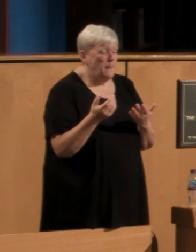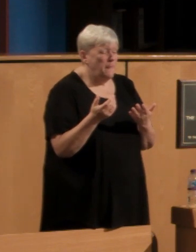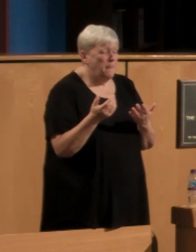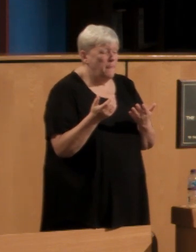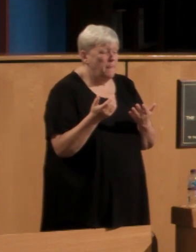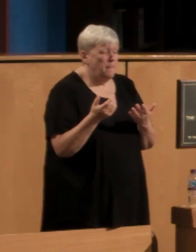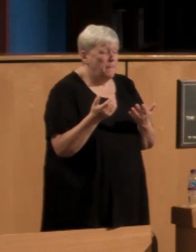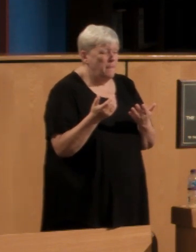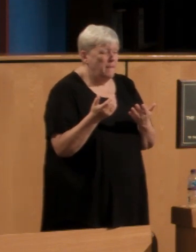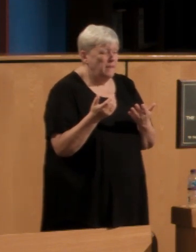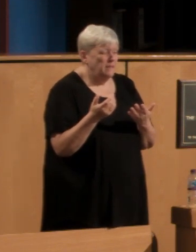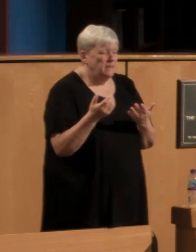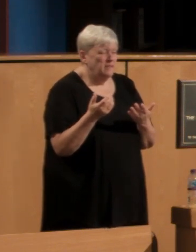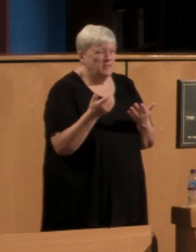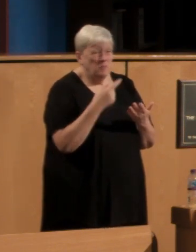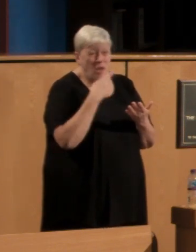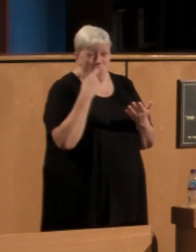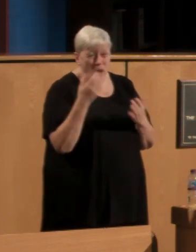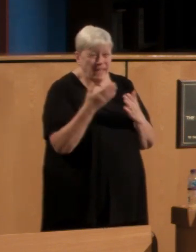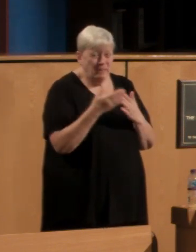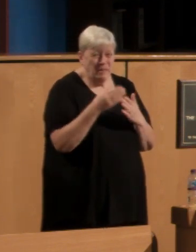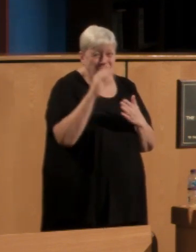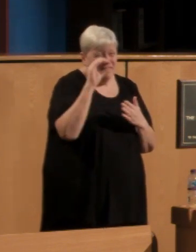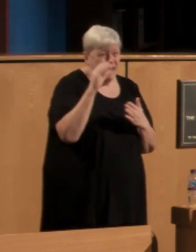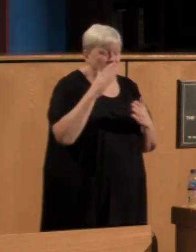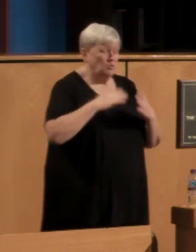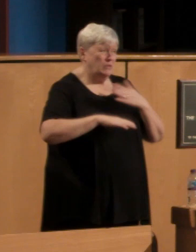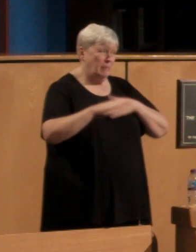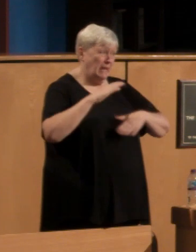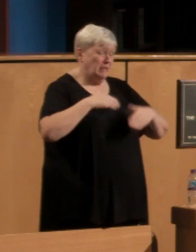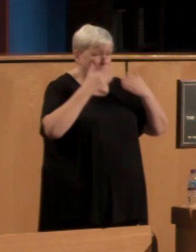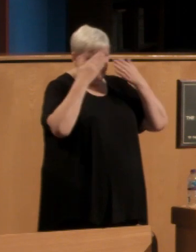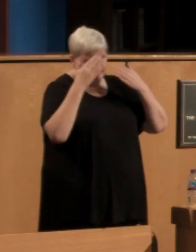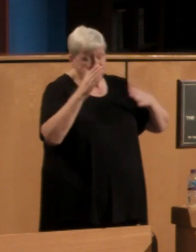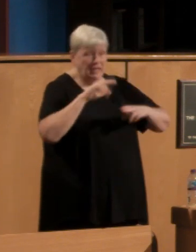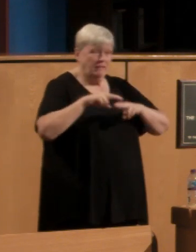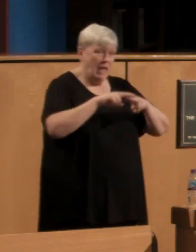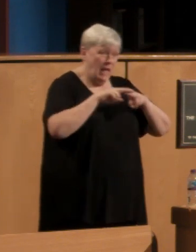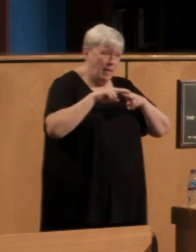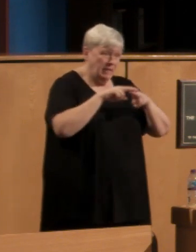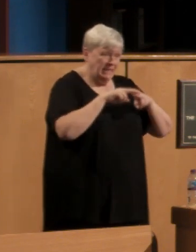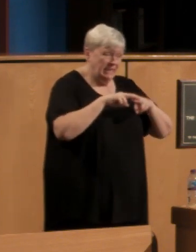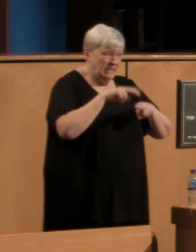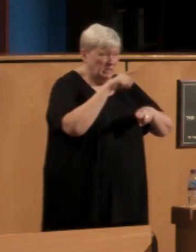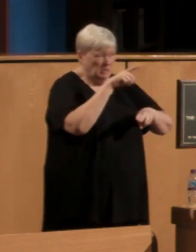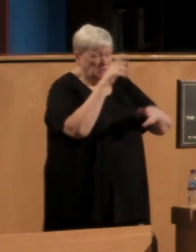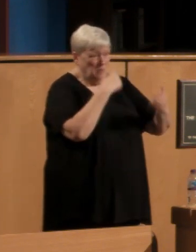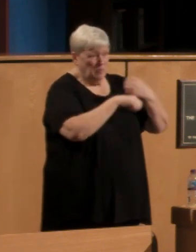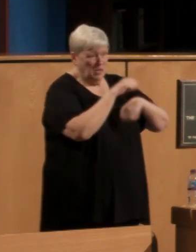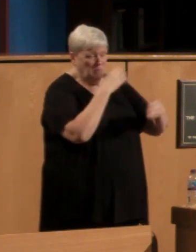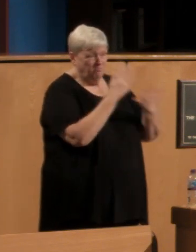it's the white middle class respectable family who are the villains of that film. So I